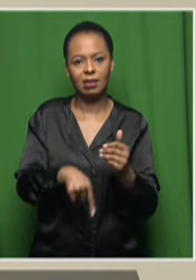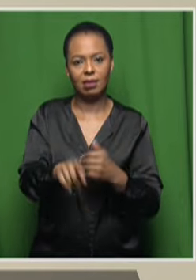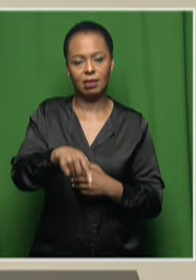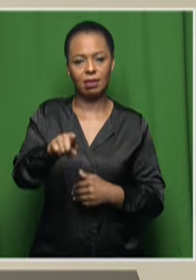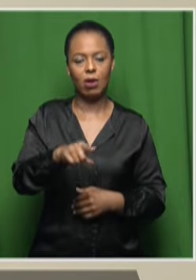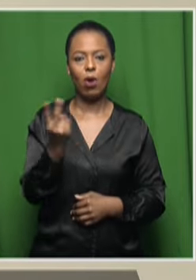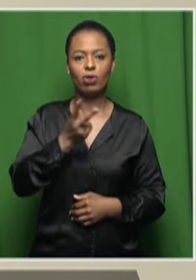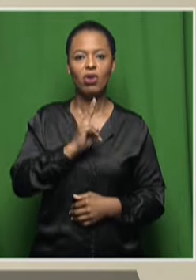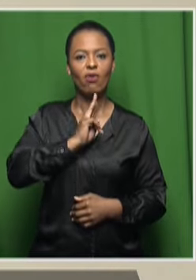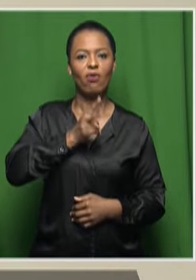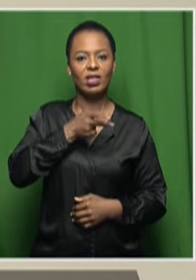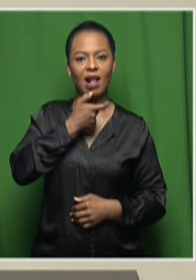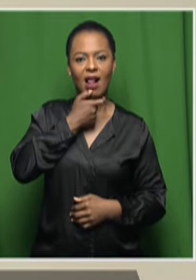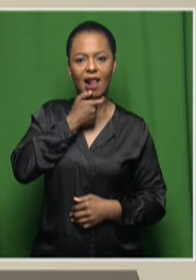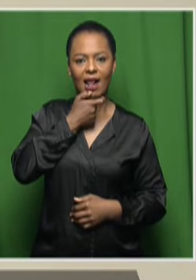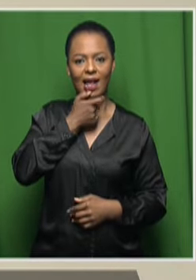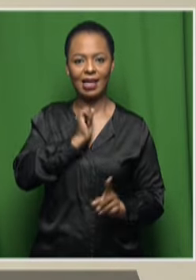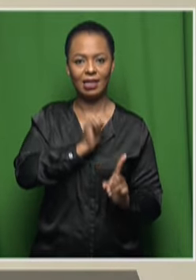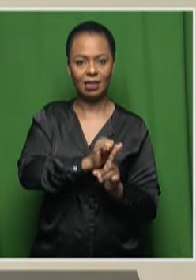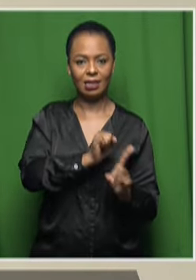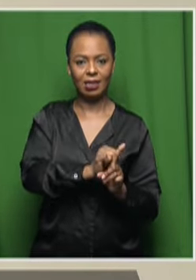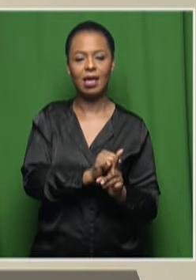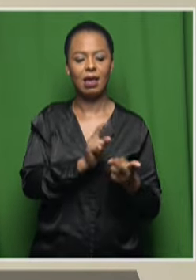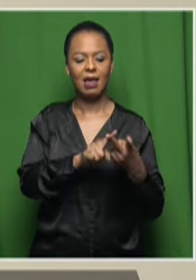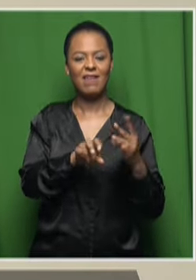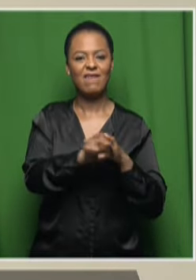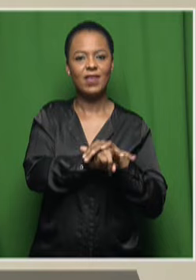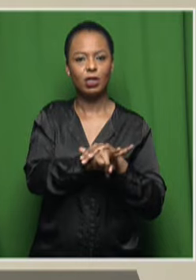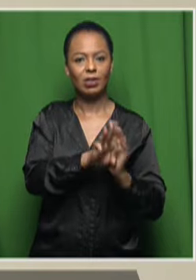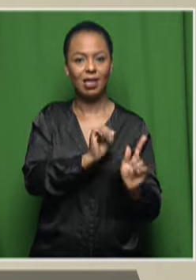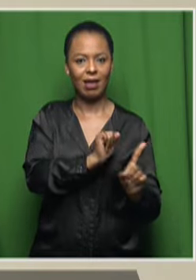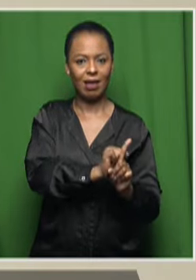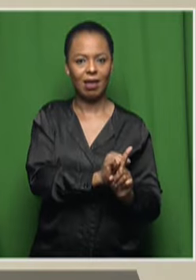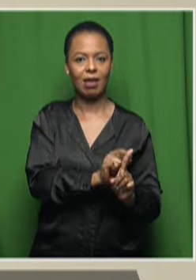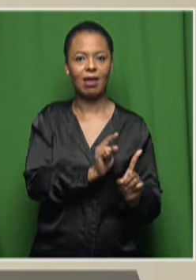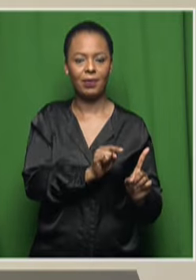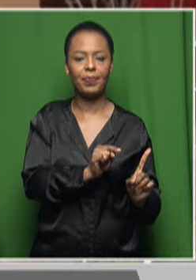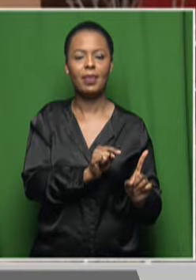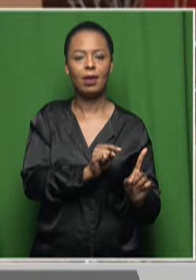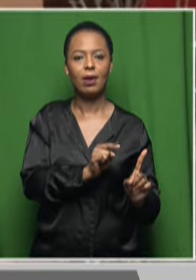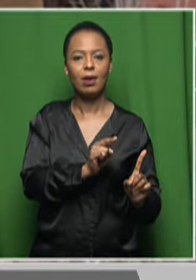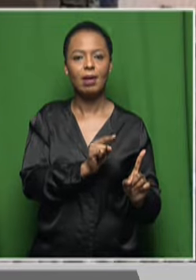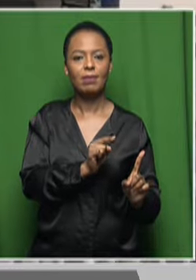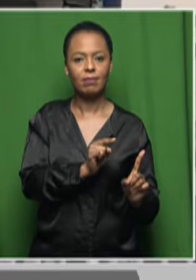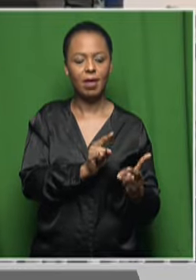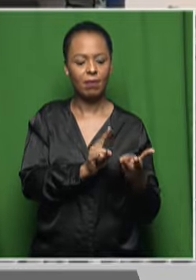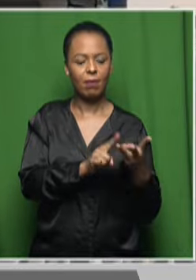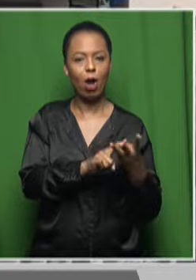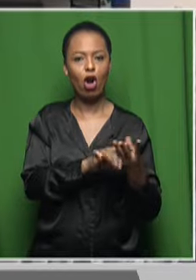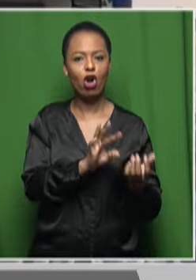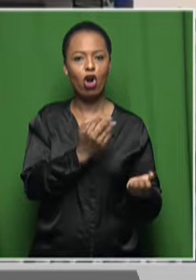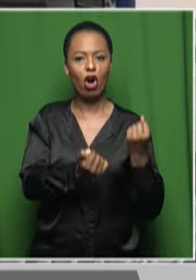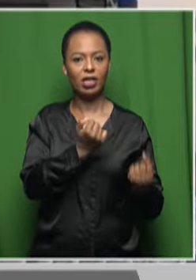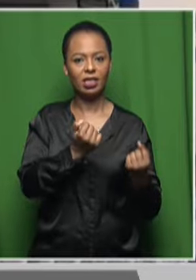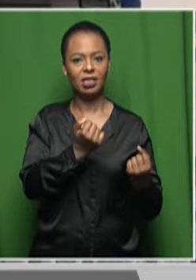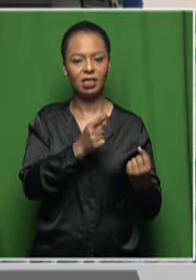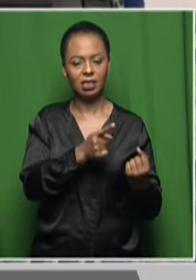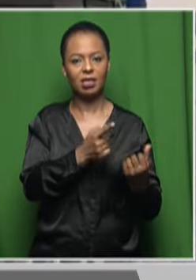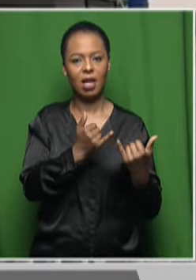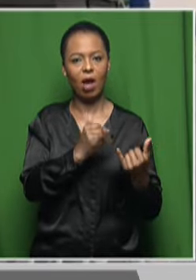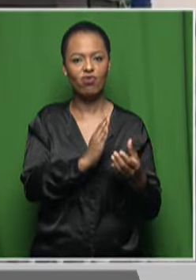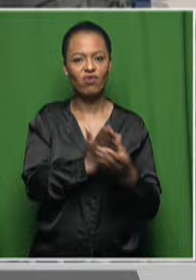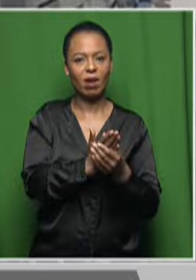voice recordings of Sobukwe, the video recordings of Sobukwe, the court recordings of Sobukwe, because we